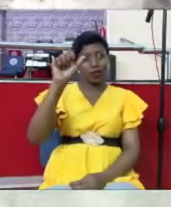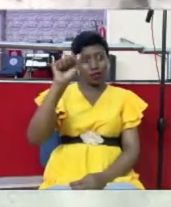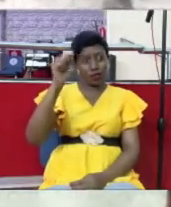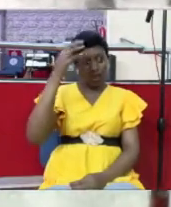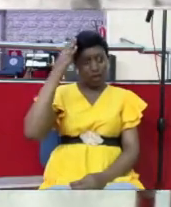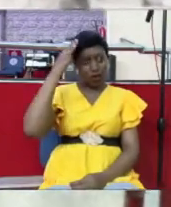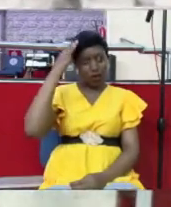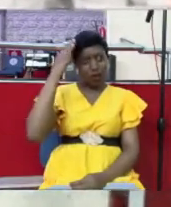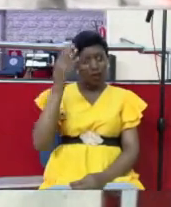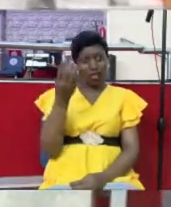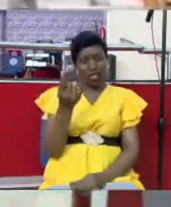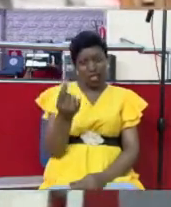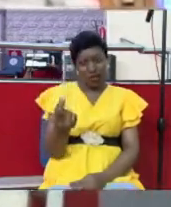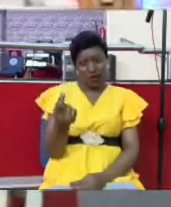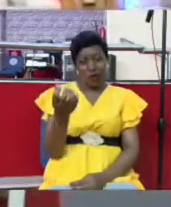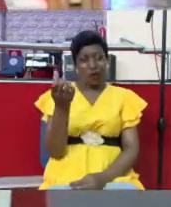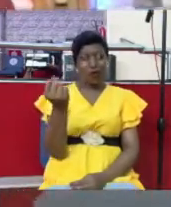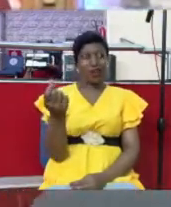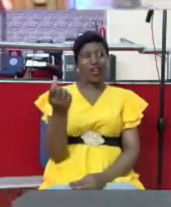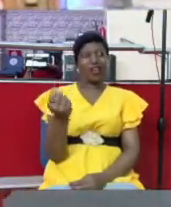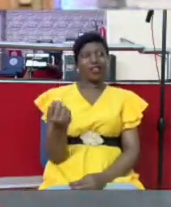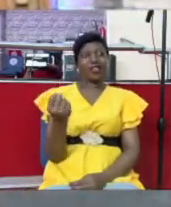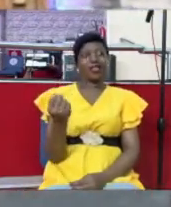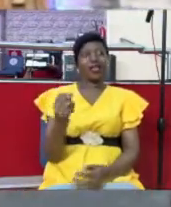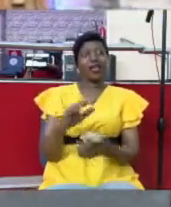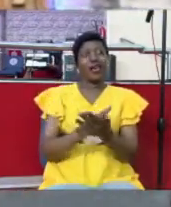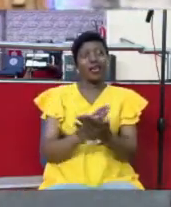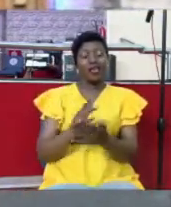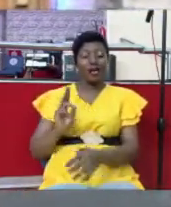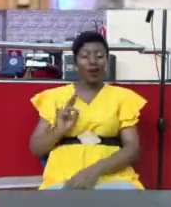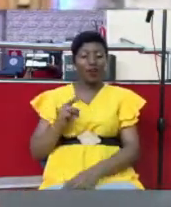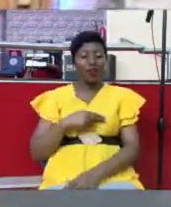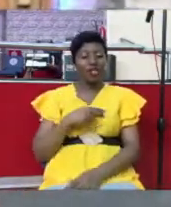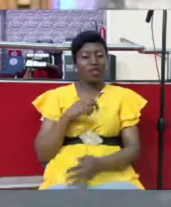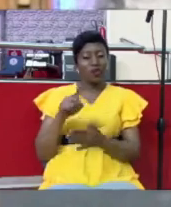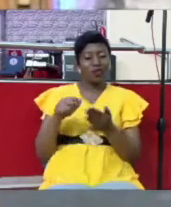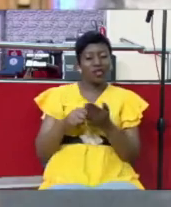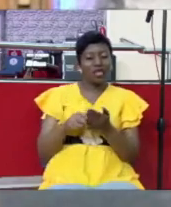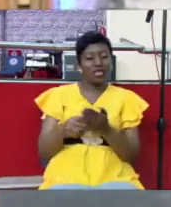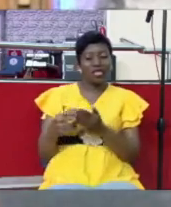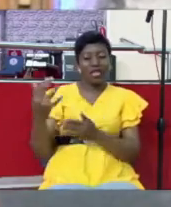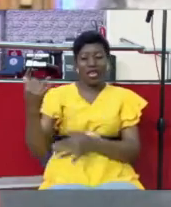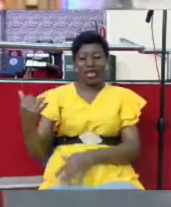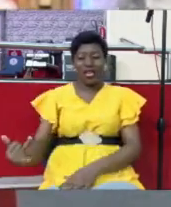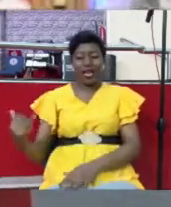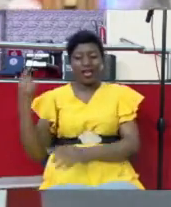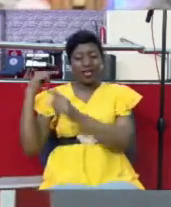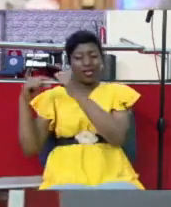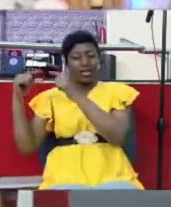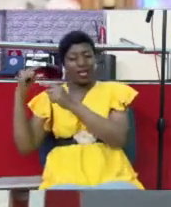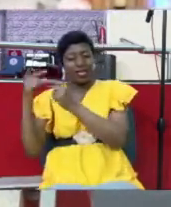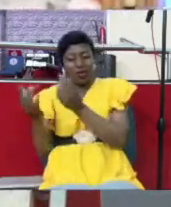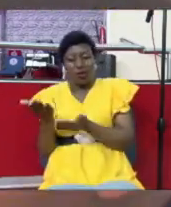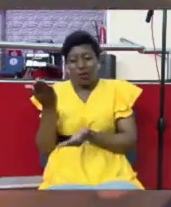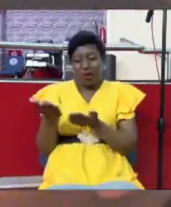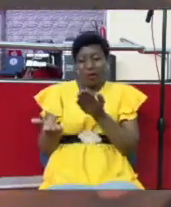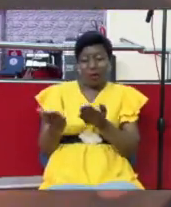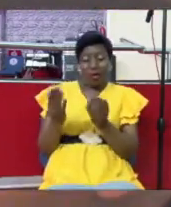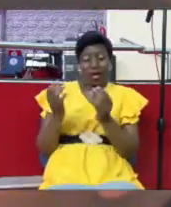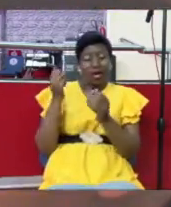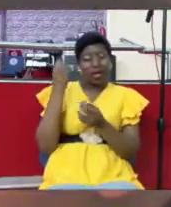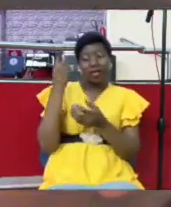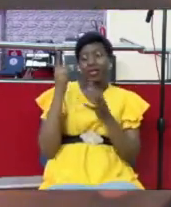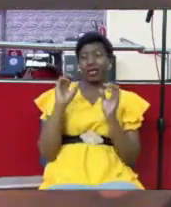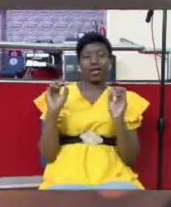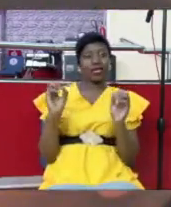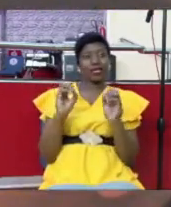kuongeza. Maybe some of us who are of this generation, younger generation, may not know what ugali sosa is.